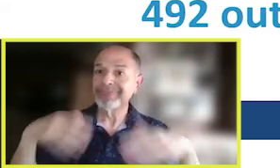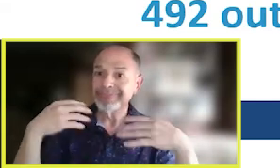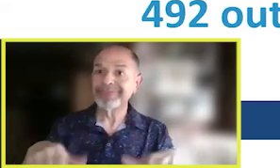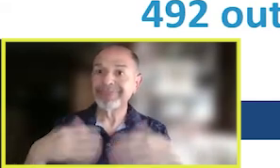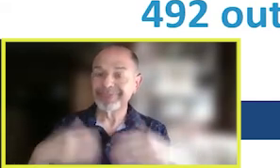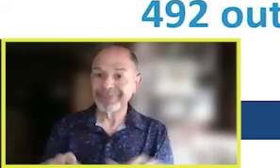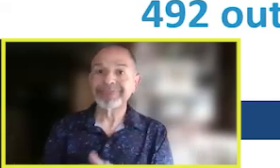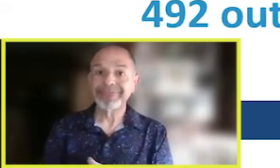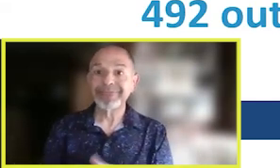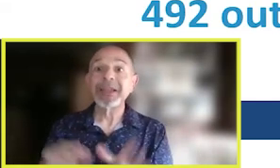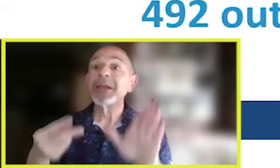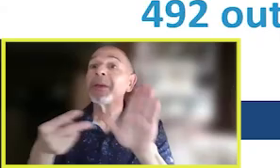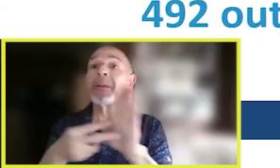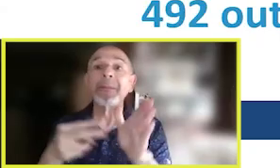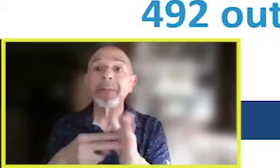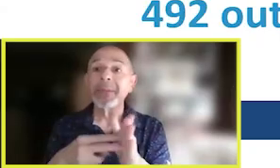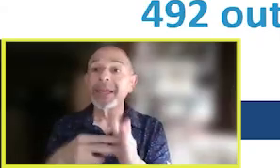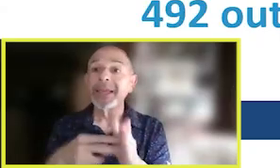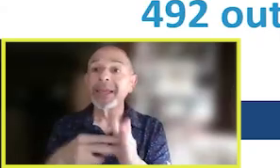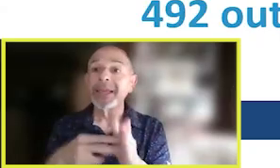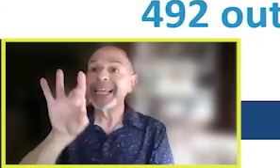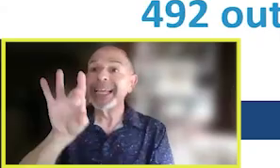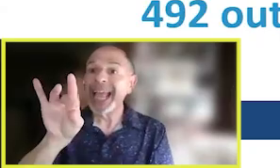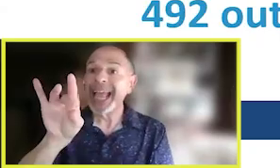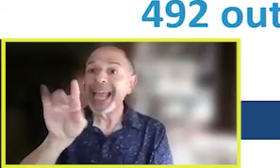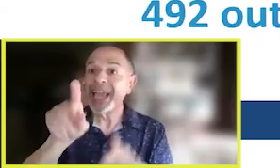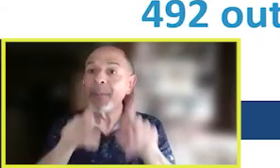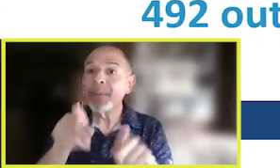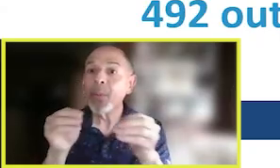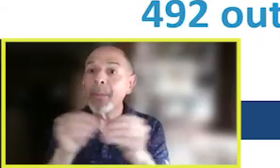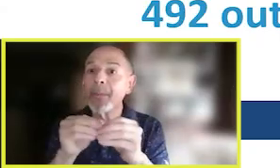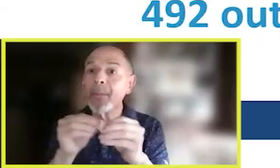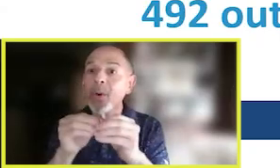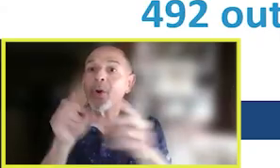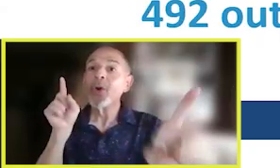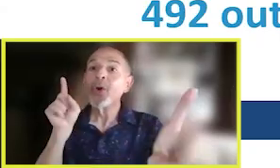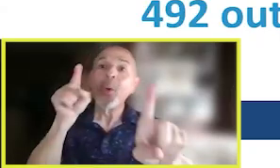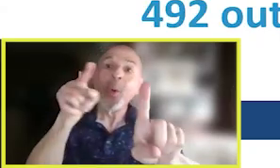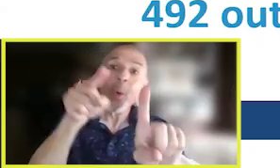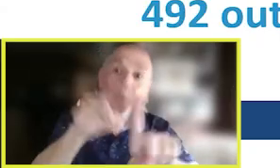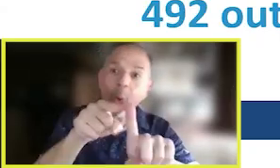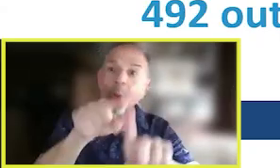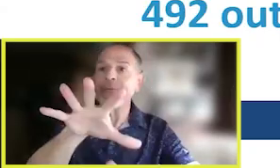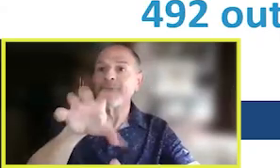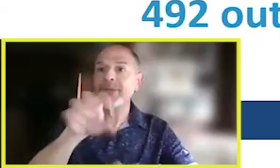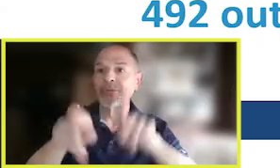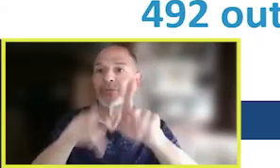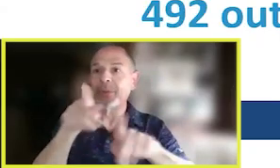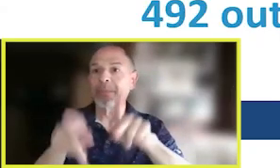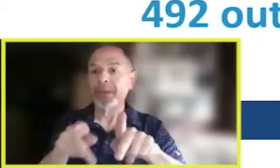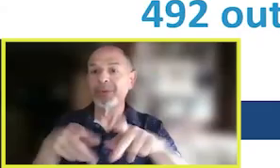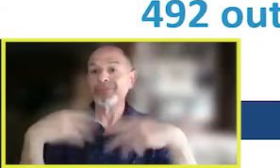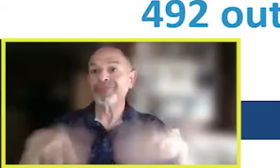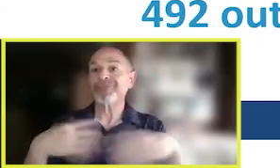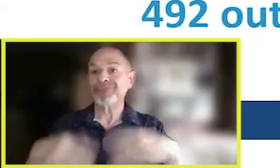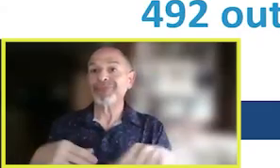8 jobs away from the 500 number. And again, we've had a few months, so we really do think